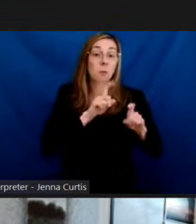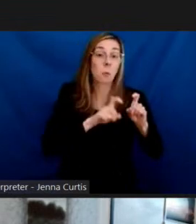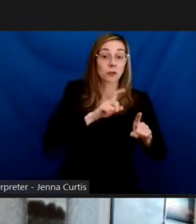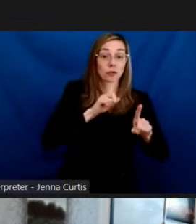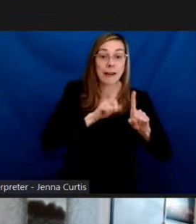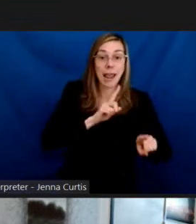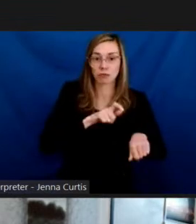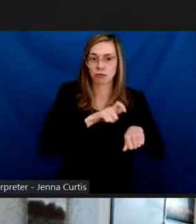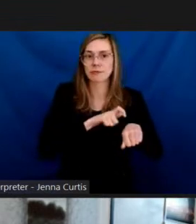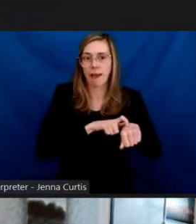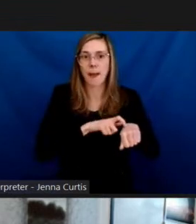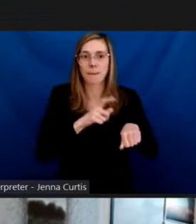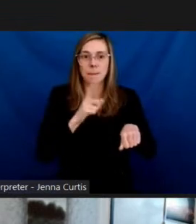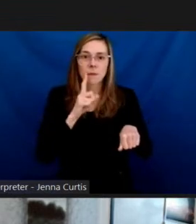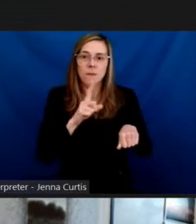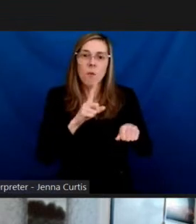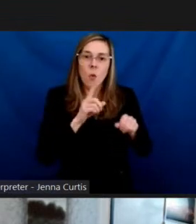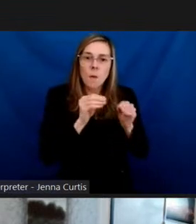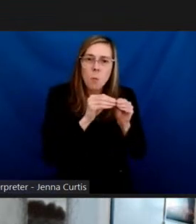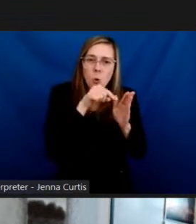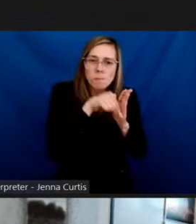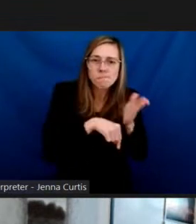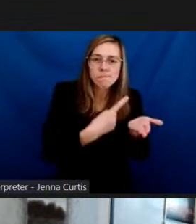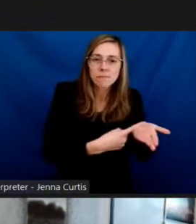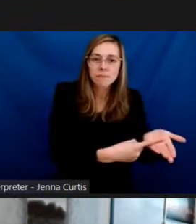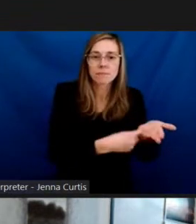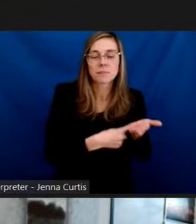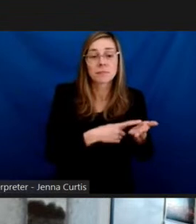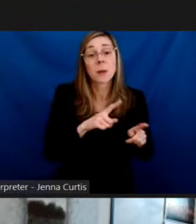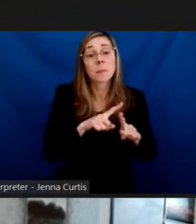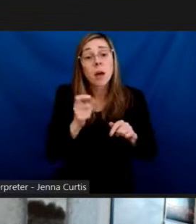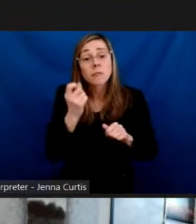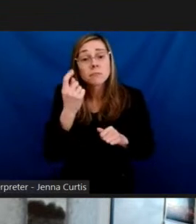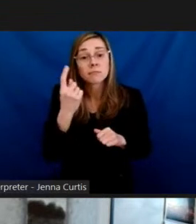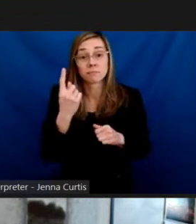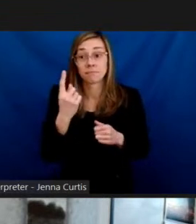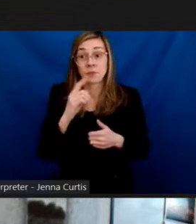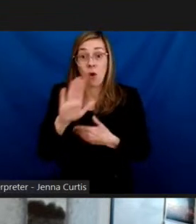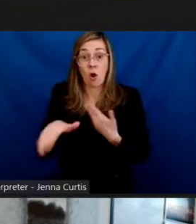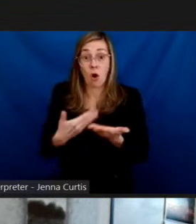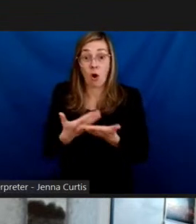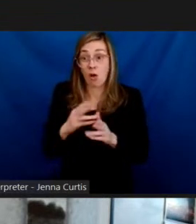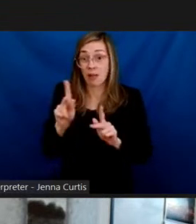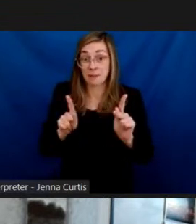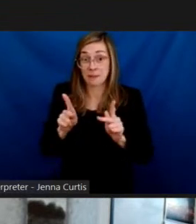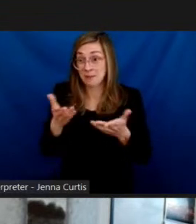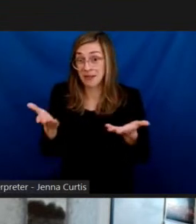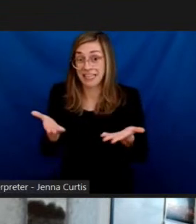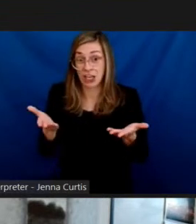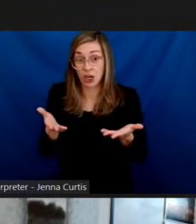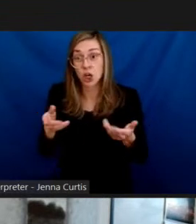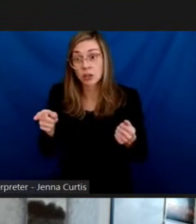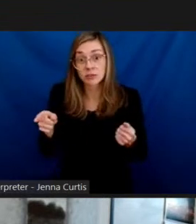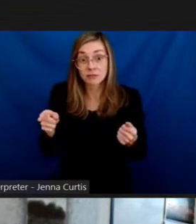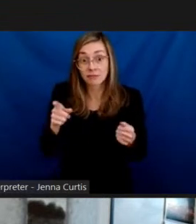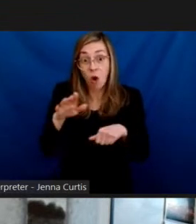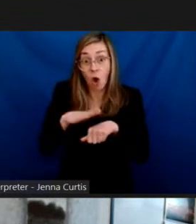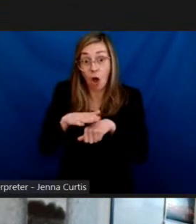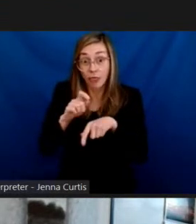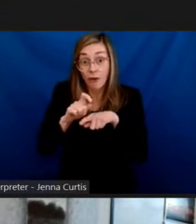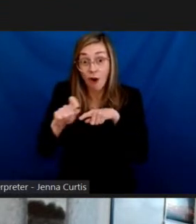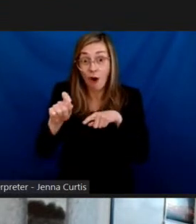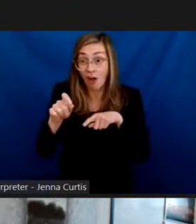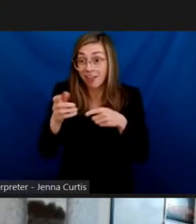bottom line is this. There's nobody on this call who does not understand that the homeless crisis is the